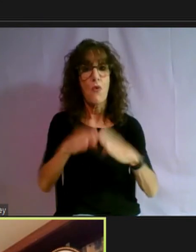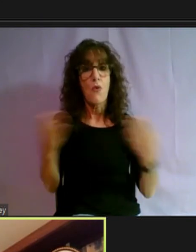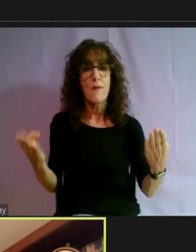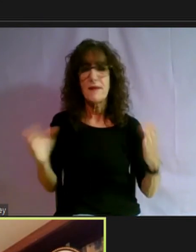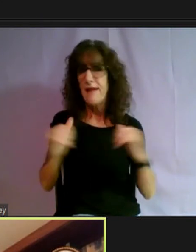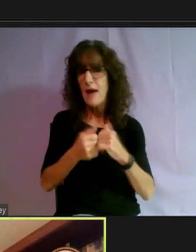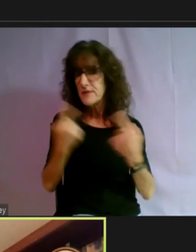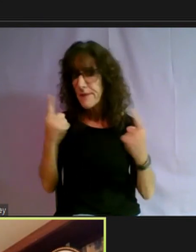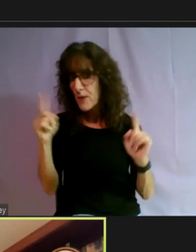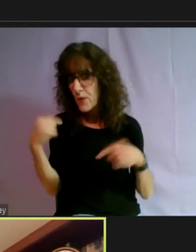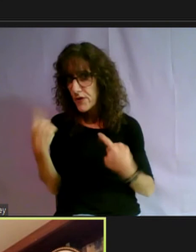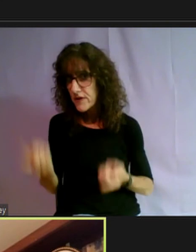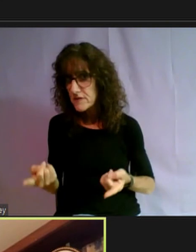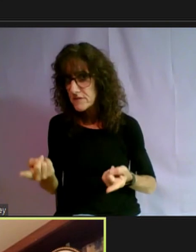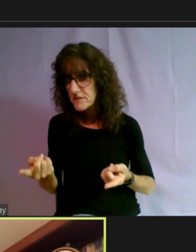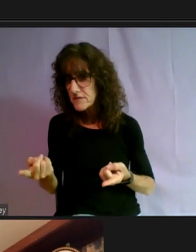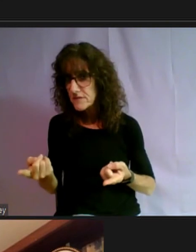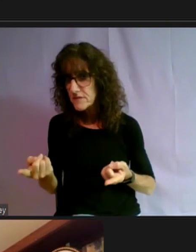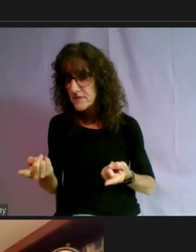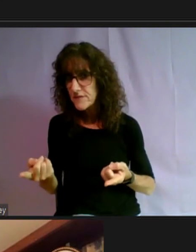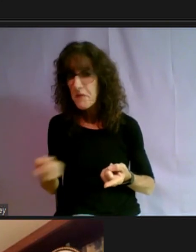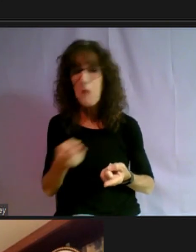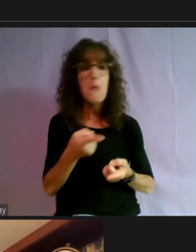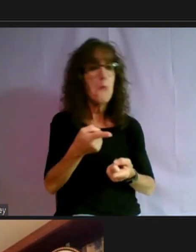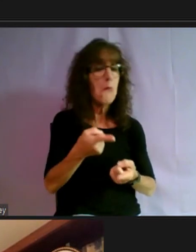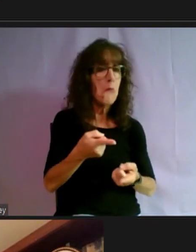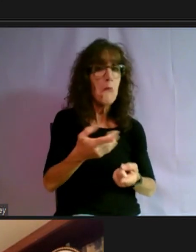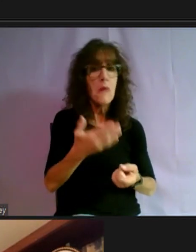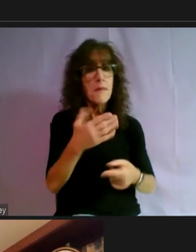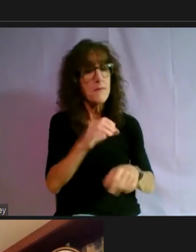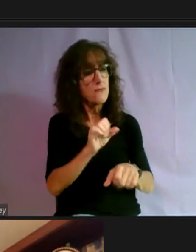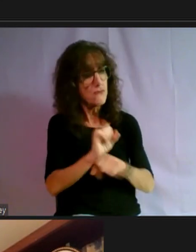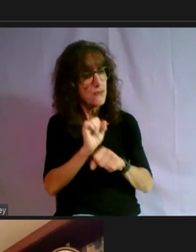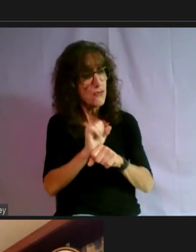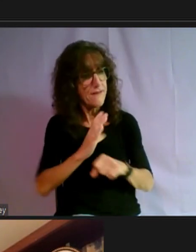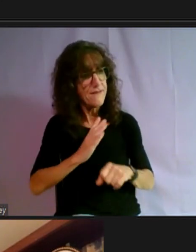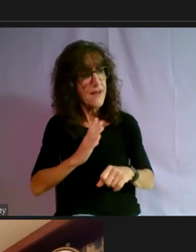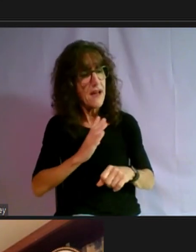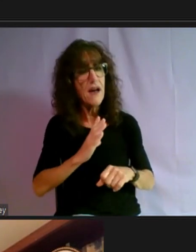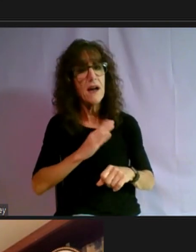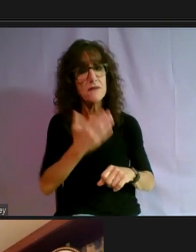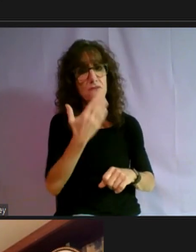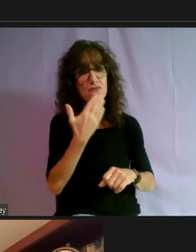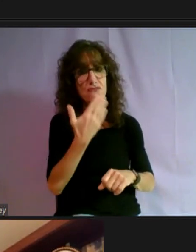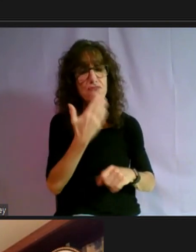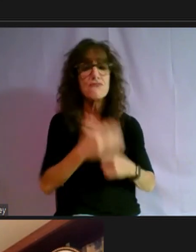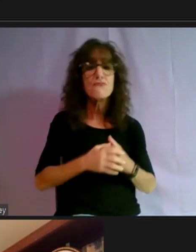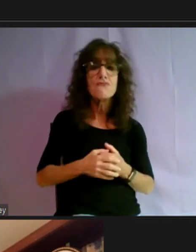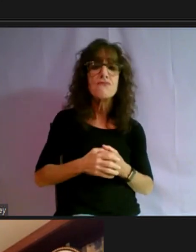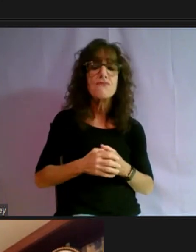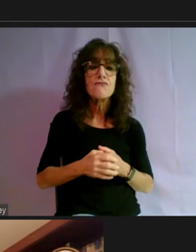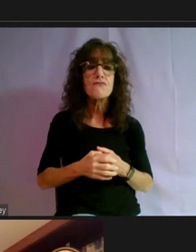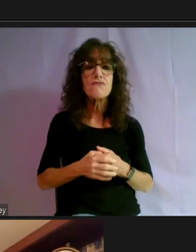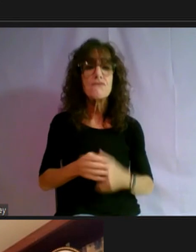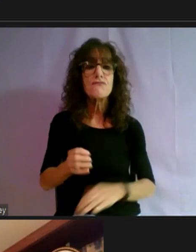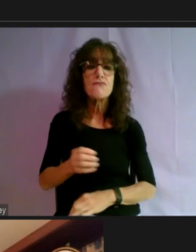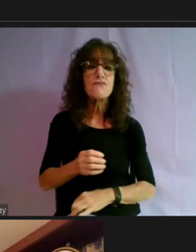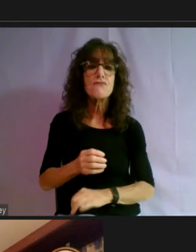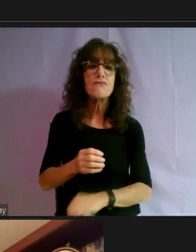working? I think it's been working really well, actually. So